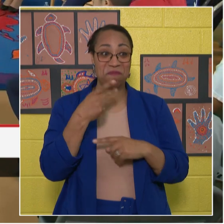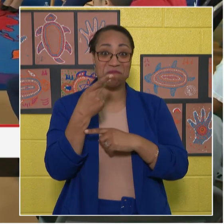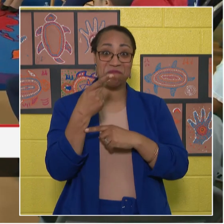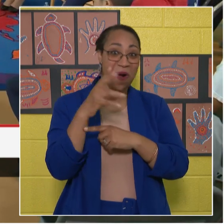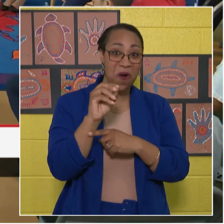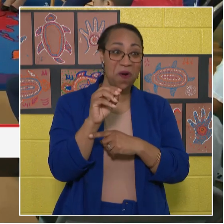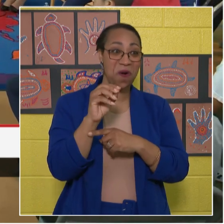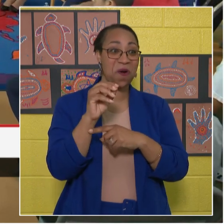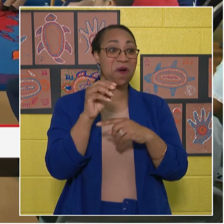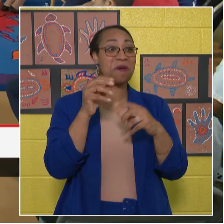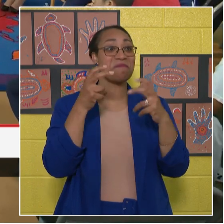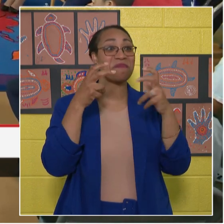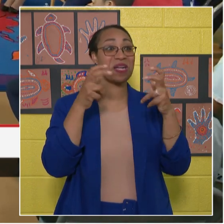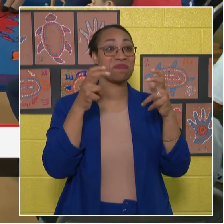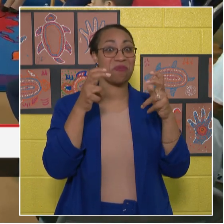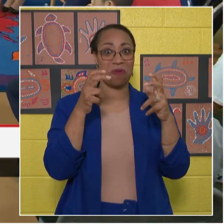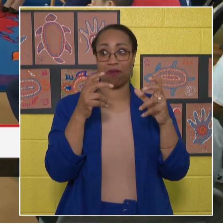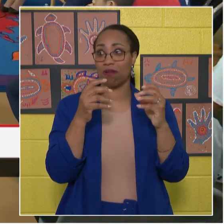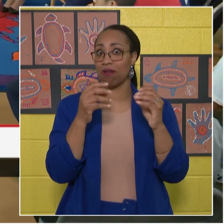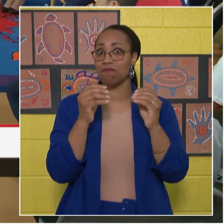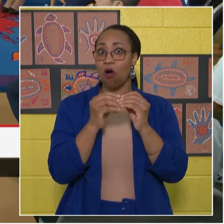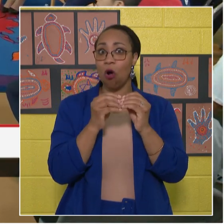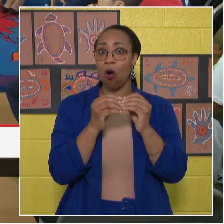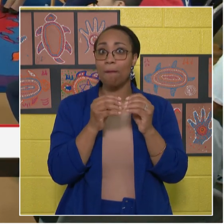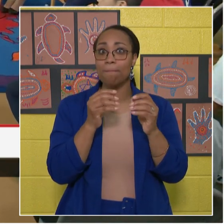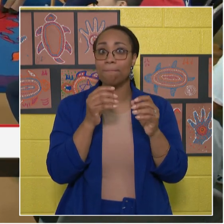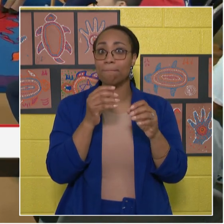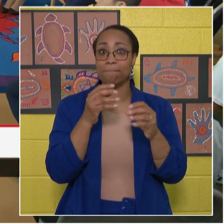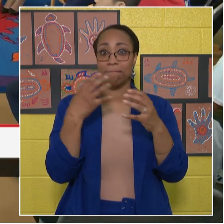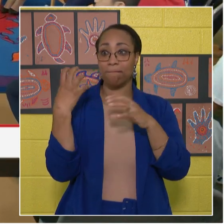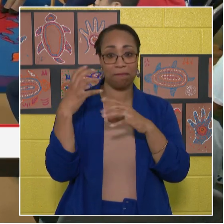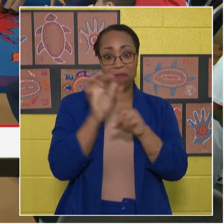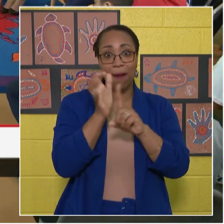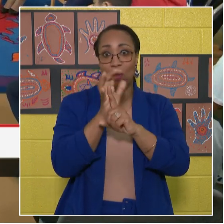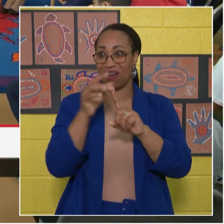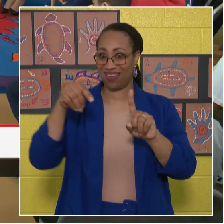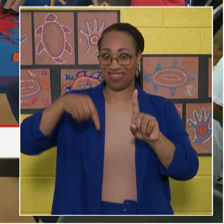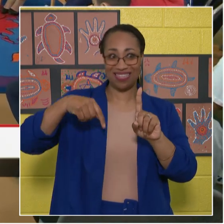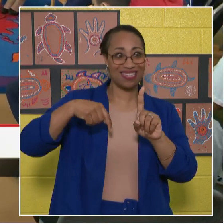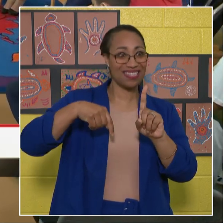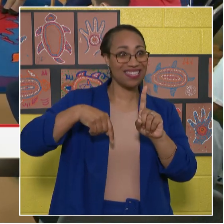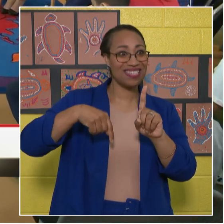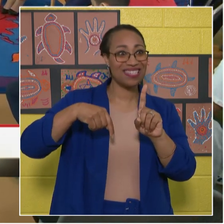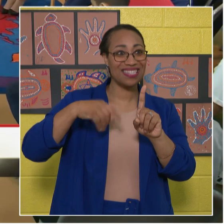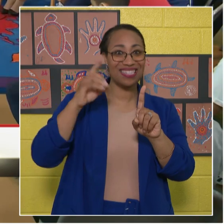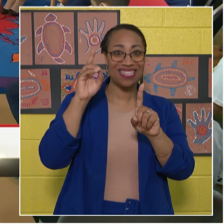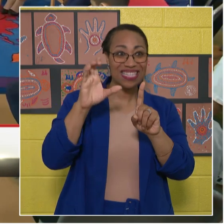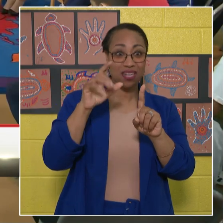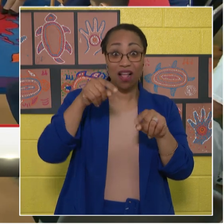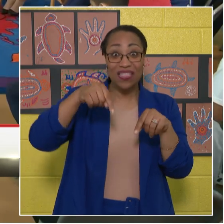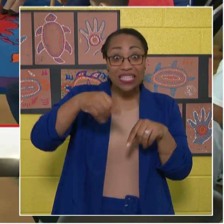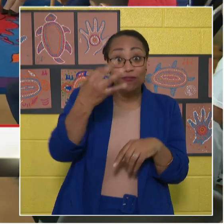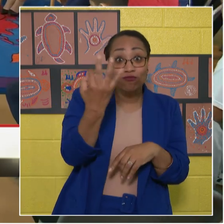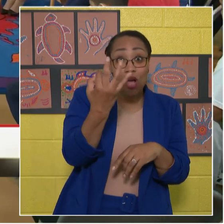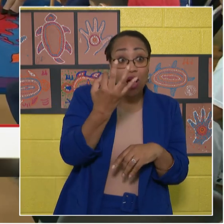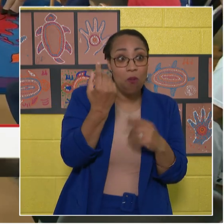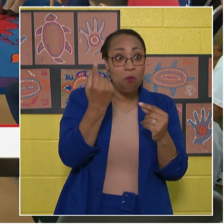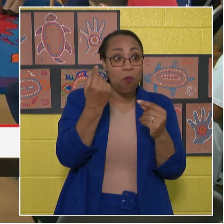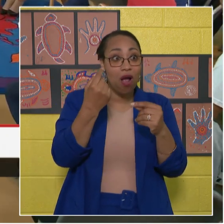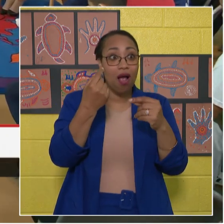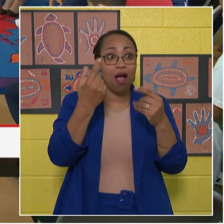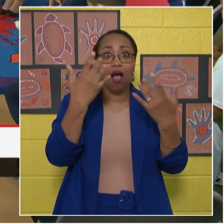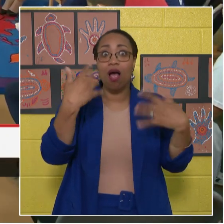this Friday, so I hope everybody is paying attention. All right, let me see what other questions